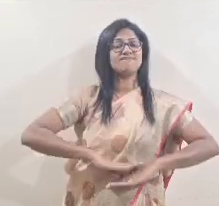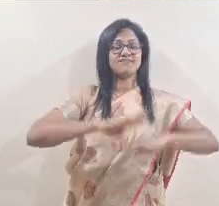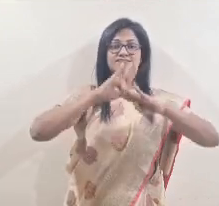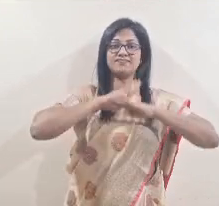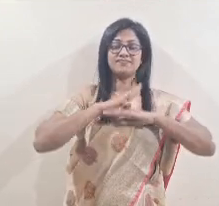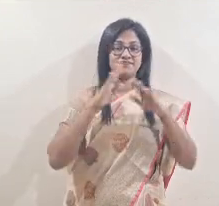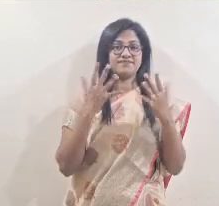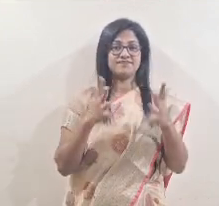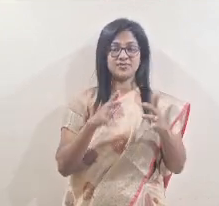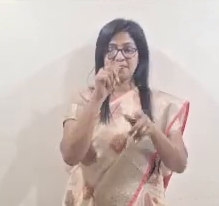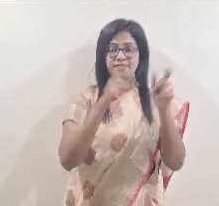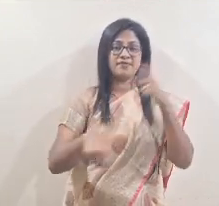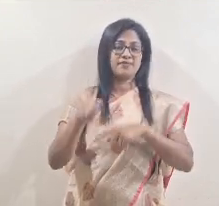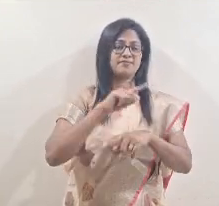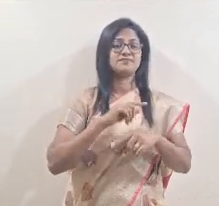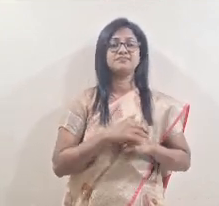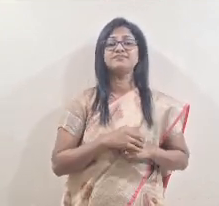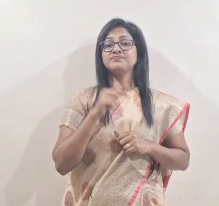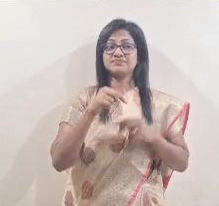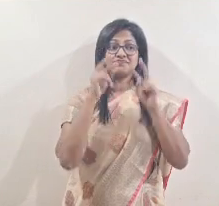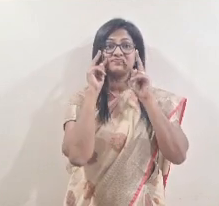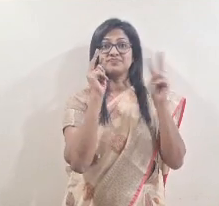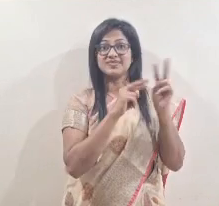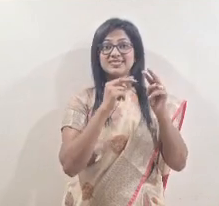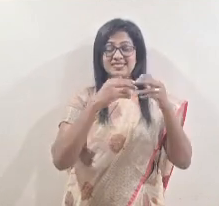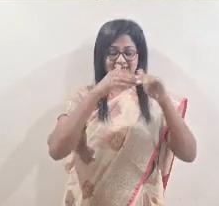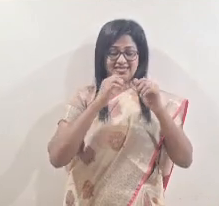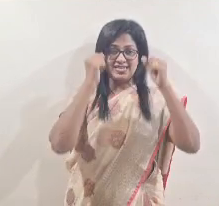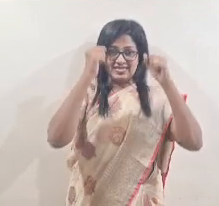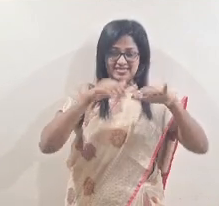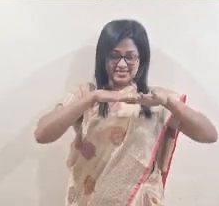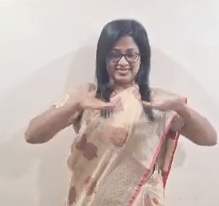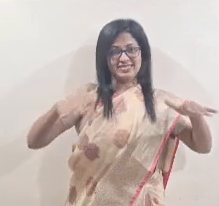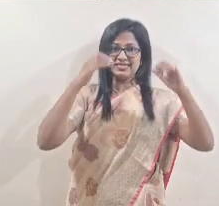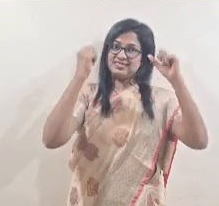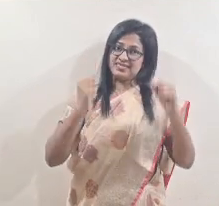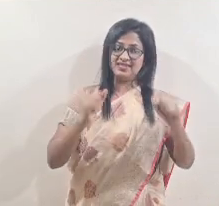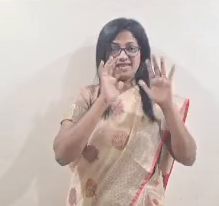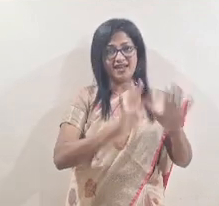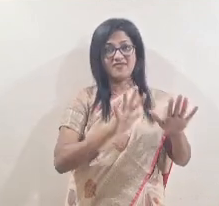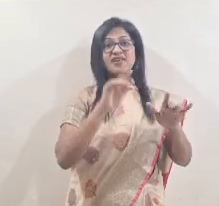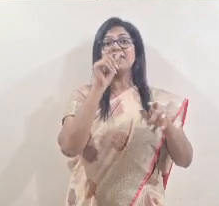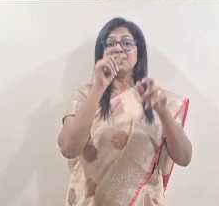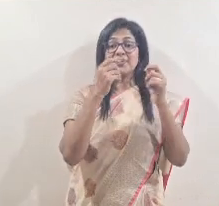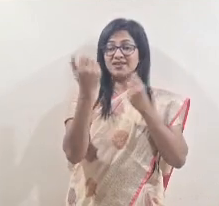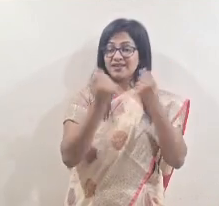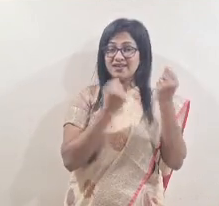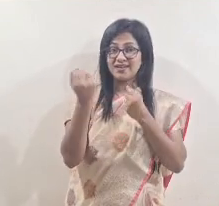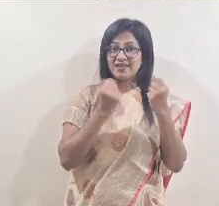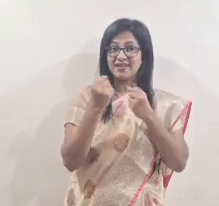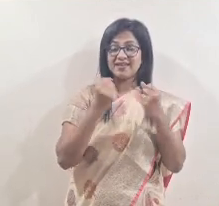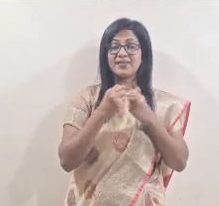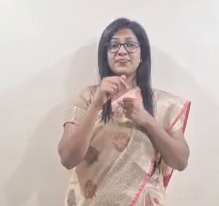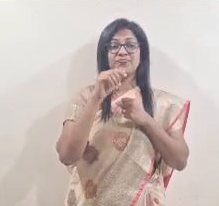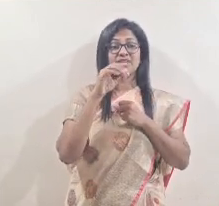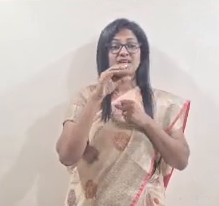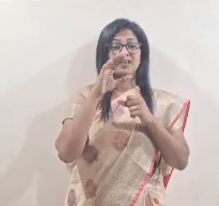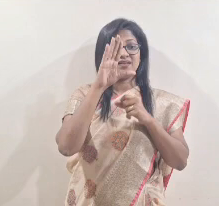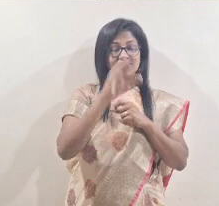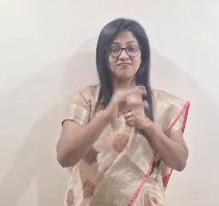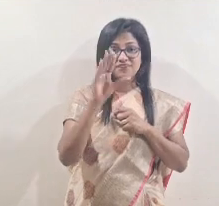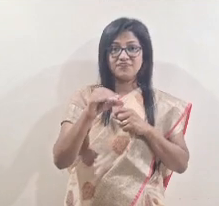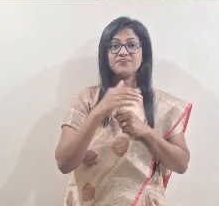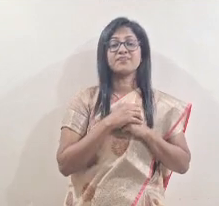the people. So as you can see, the benches have been installed, and the less number of vehicle, and